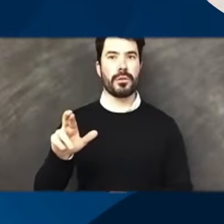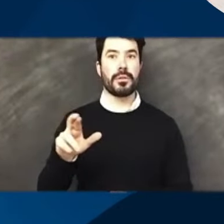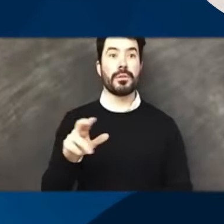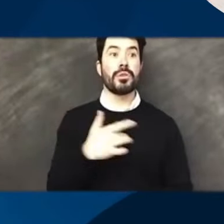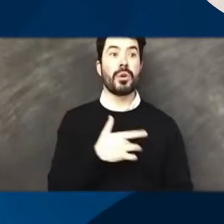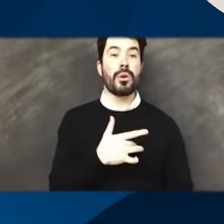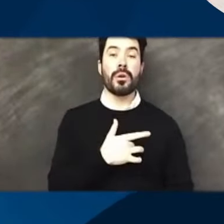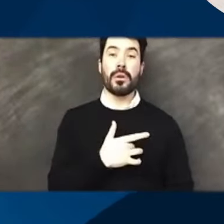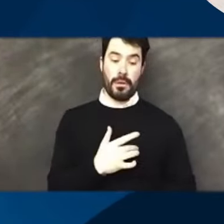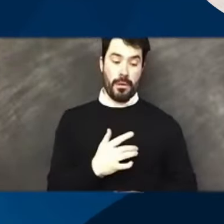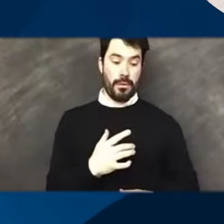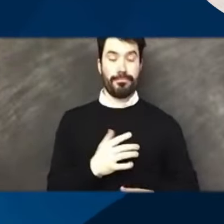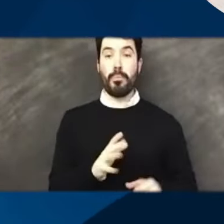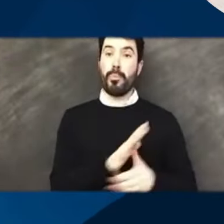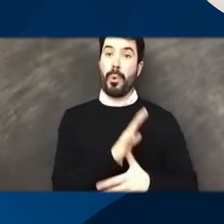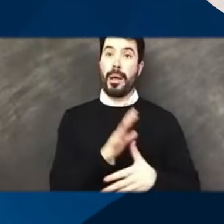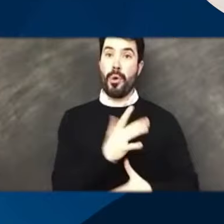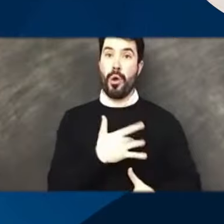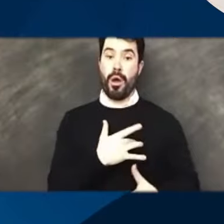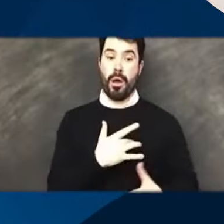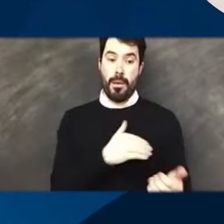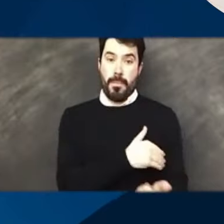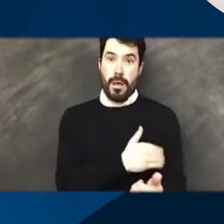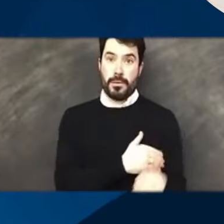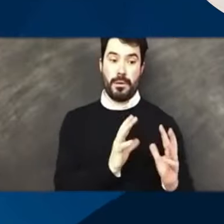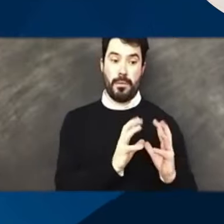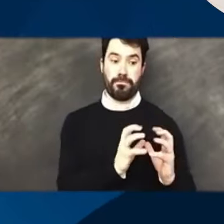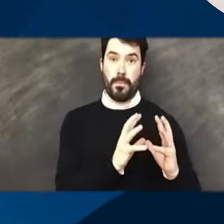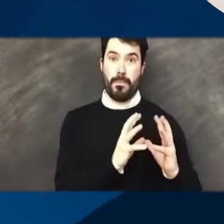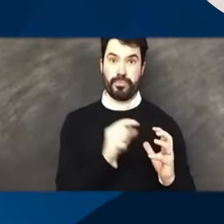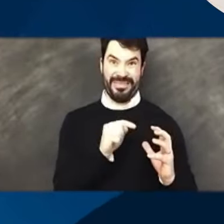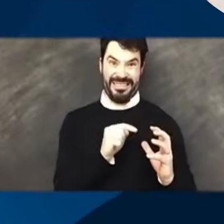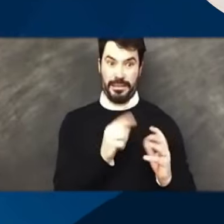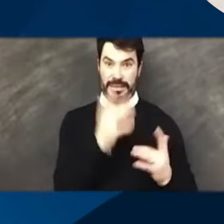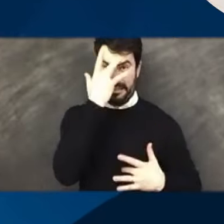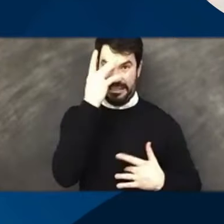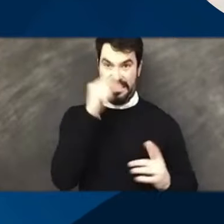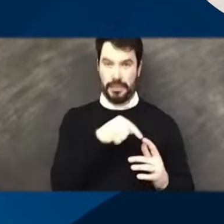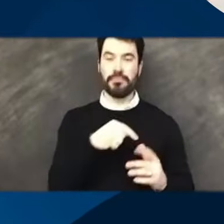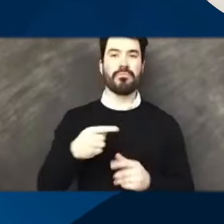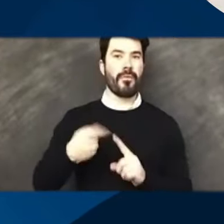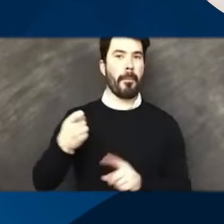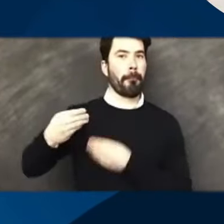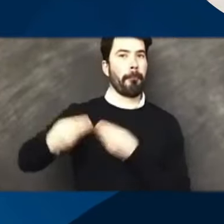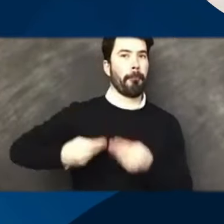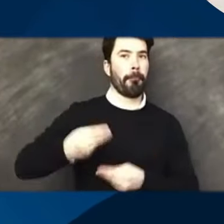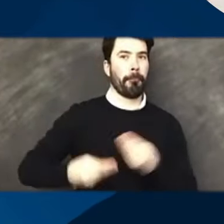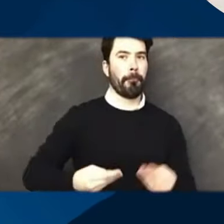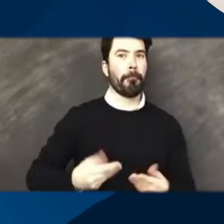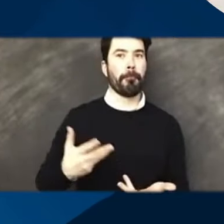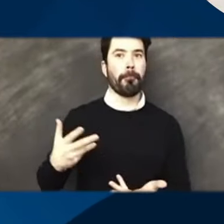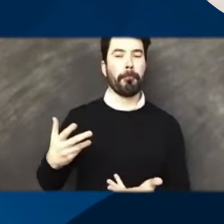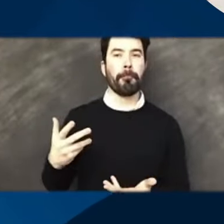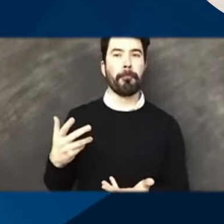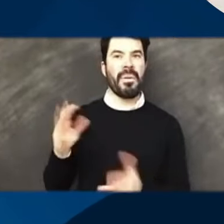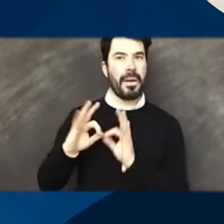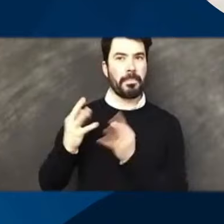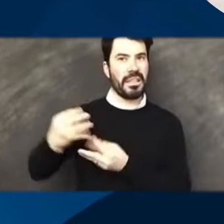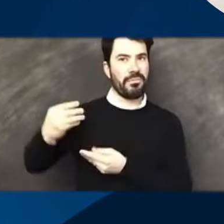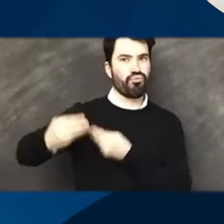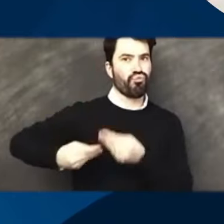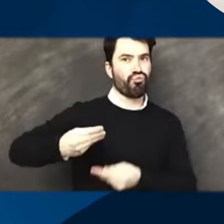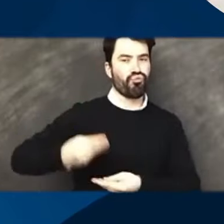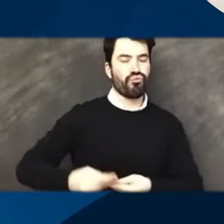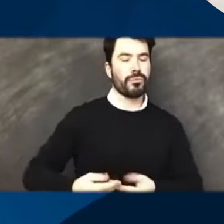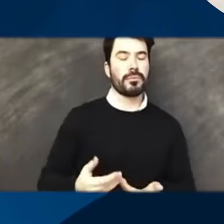heart muscle disease that is genetic in nature and is passed down from one generation to another in a